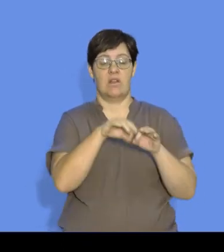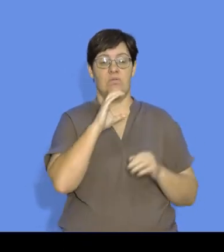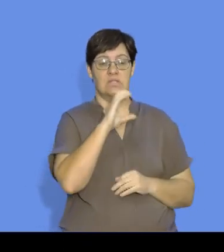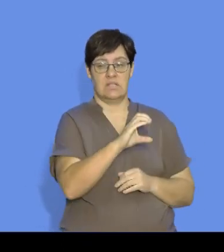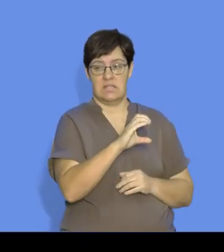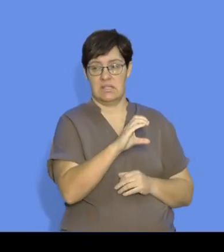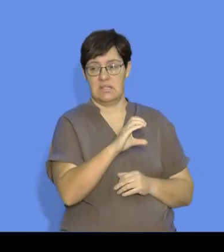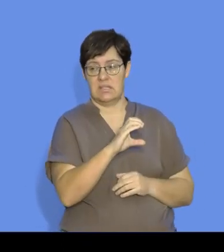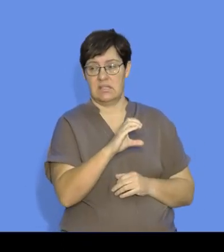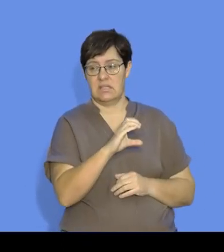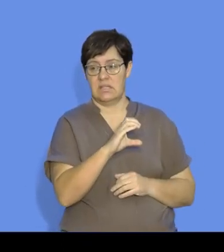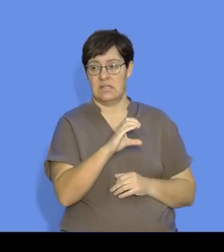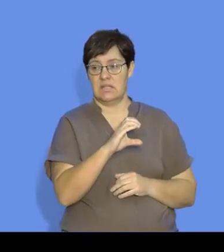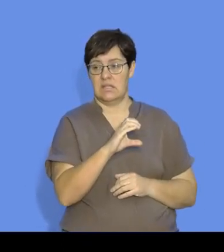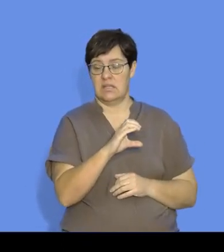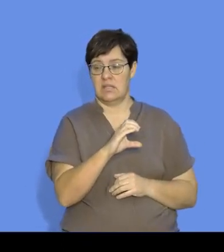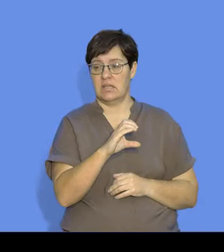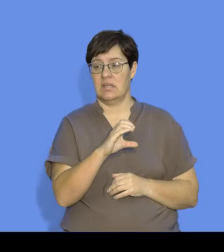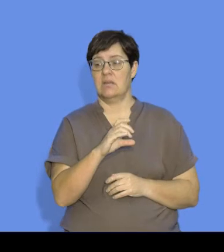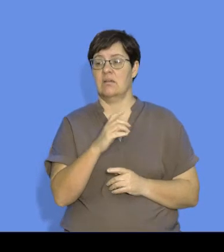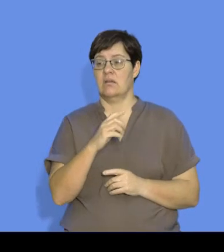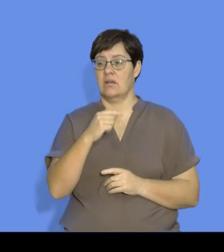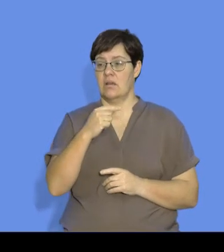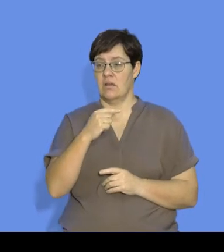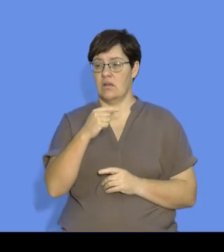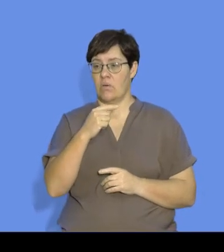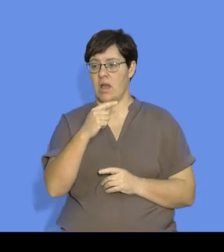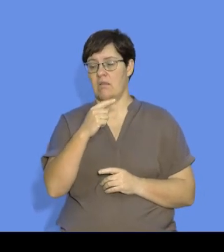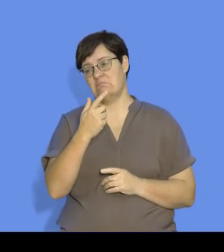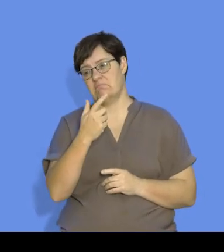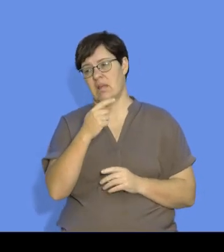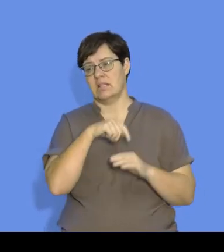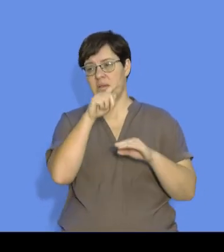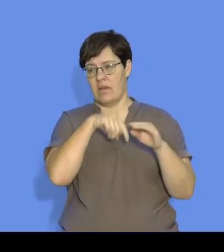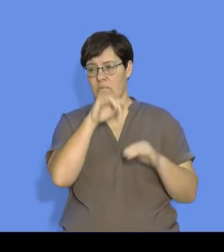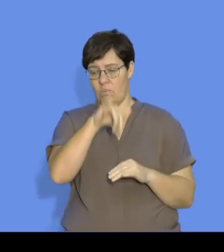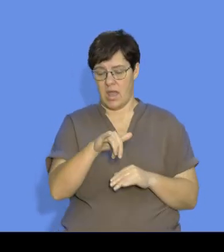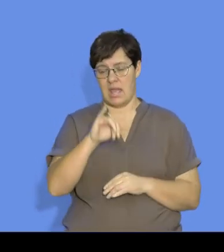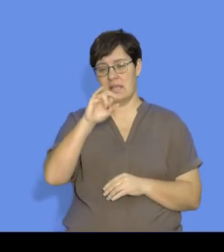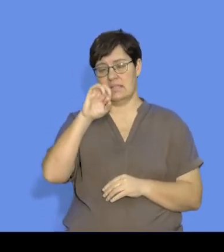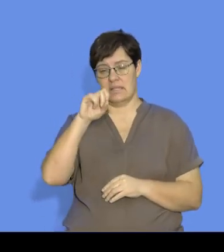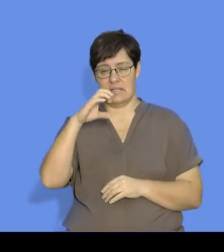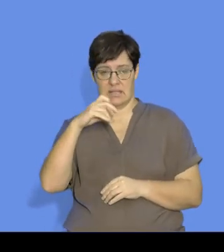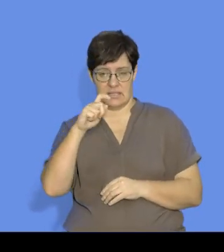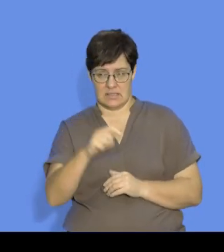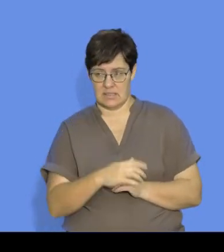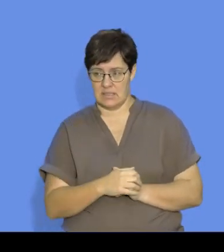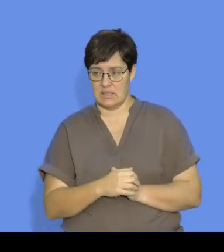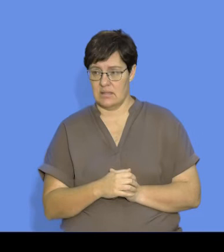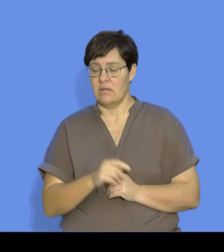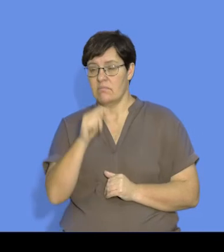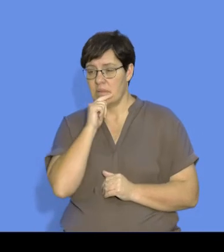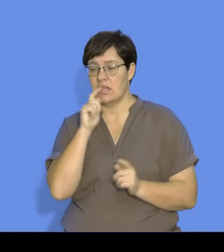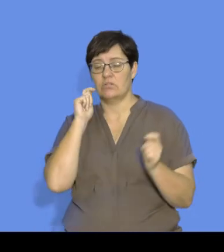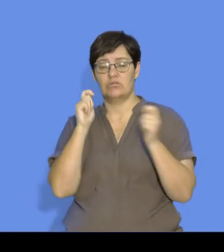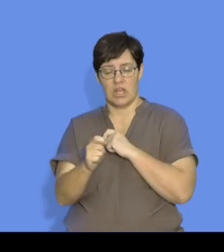of c, which is the y-intercept, right? So remember that. Now, to find the